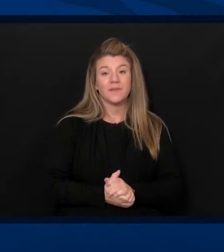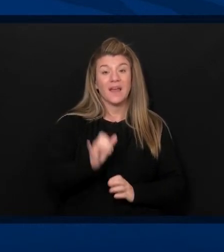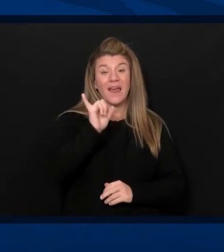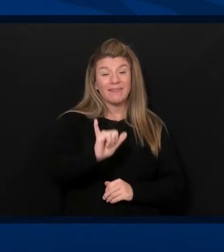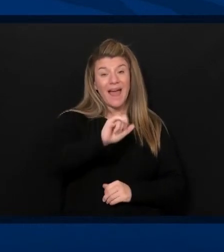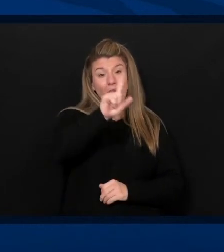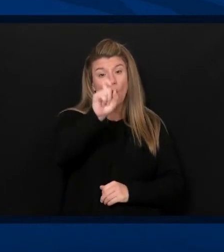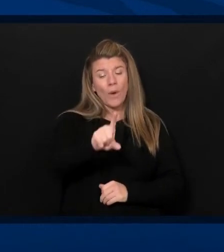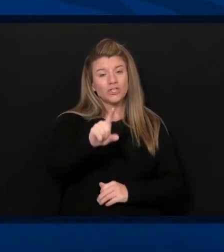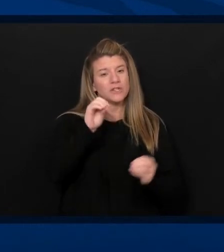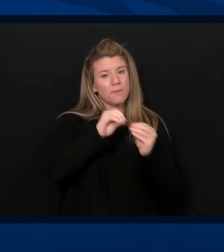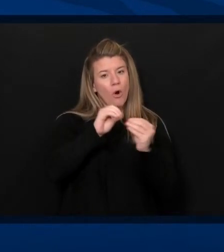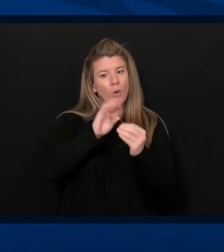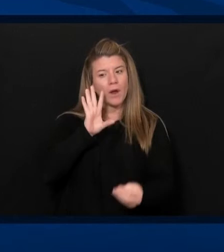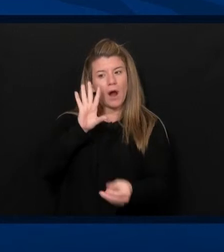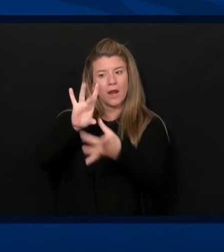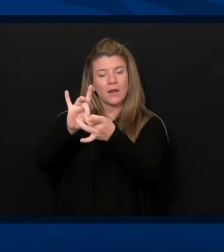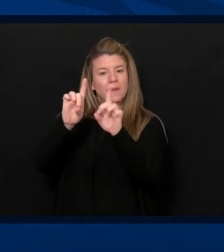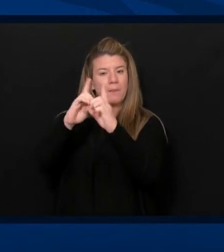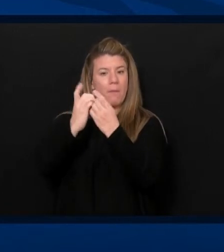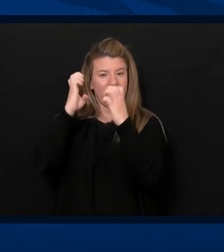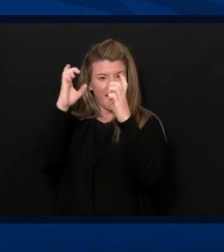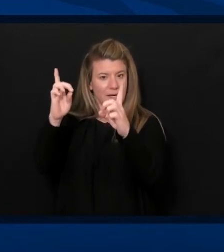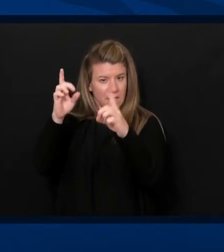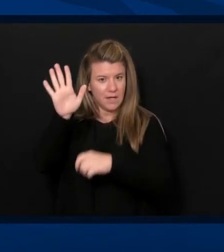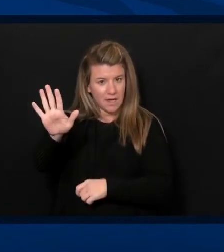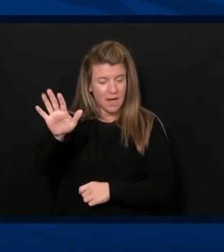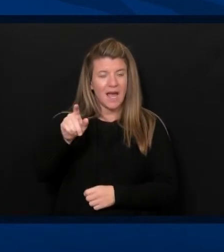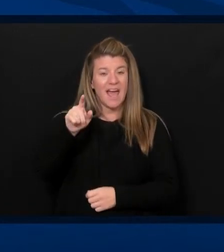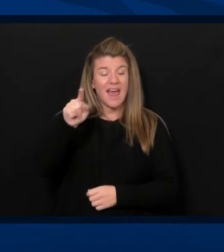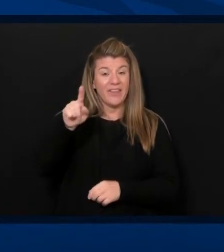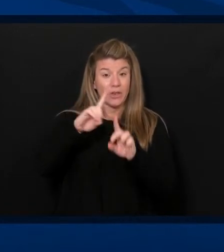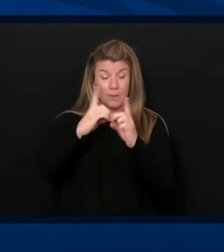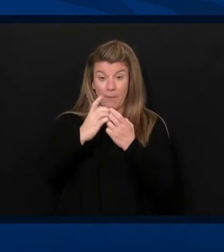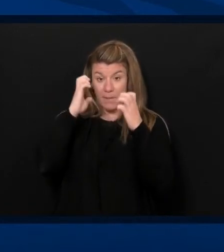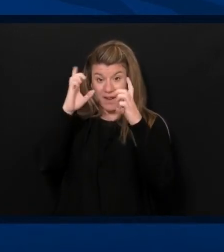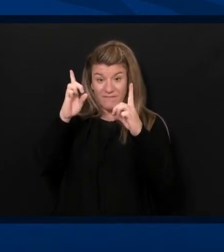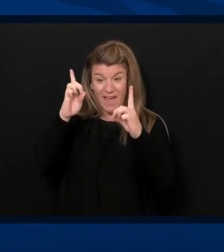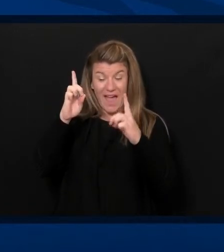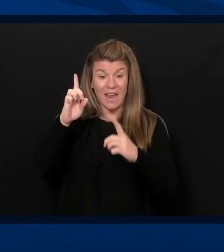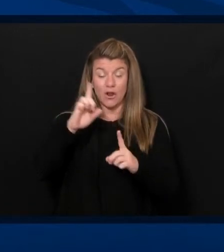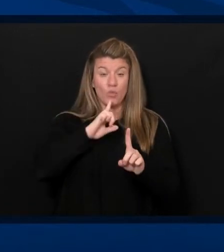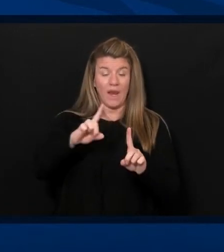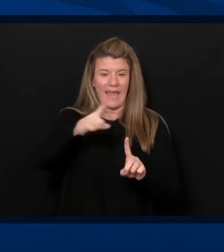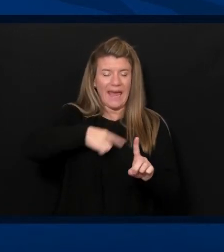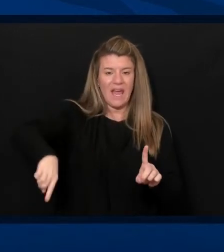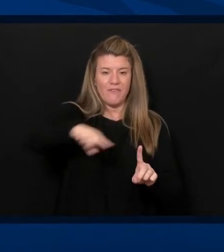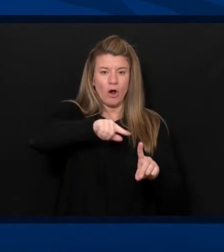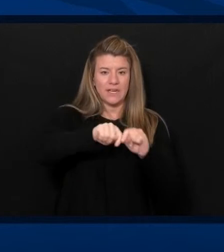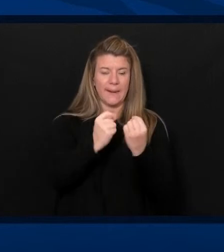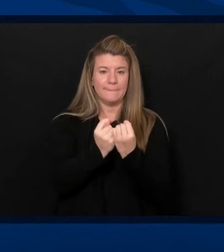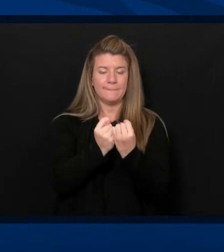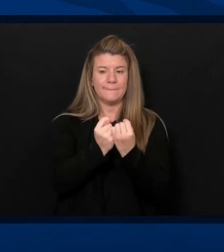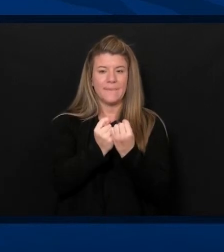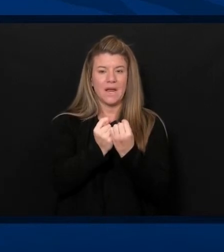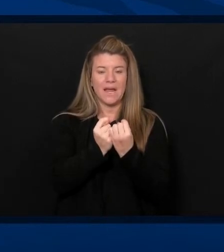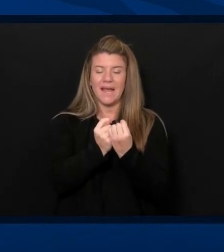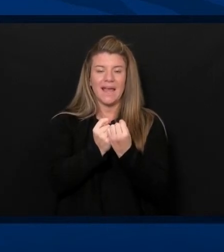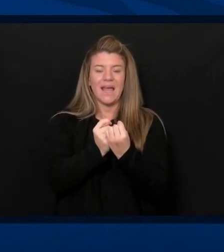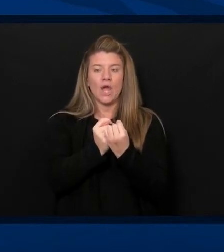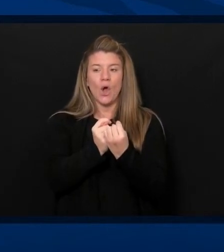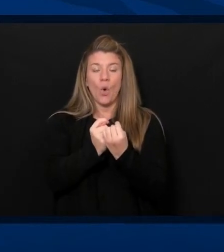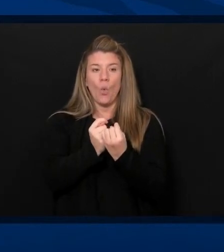Ed. I think the Department of Ed and any of us are not,